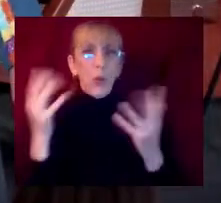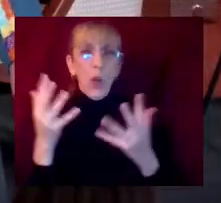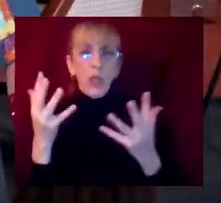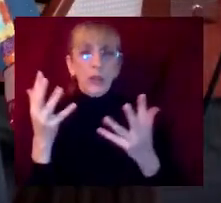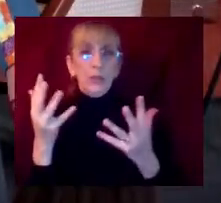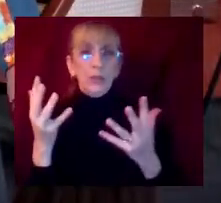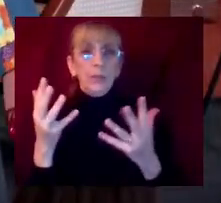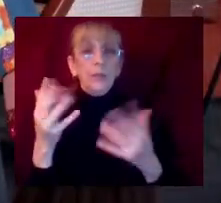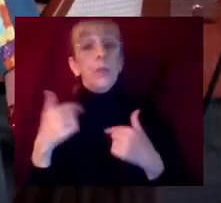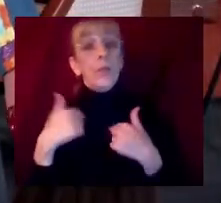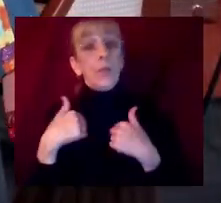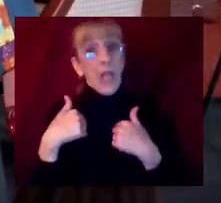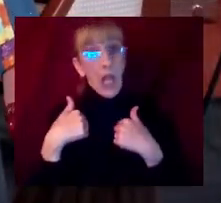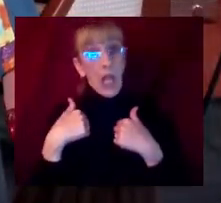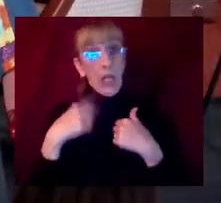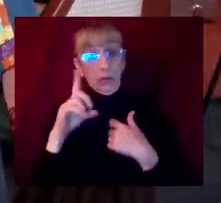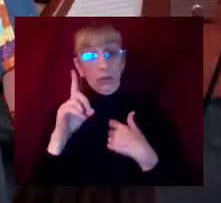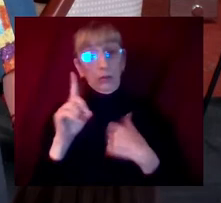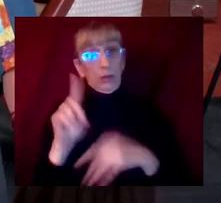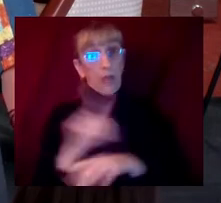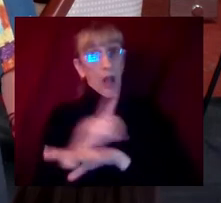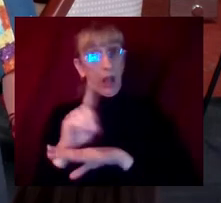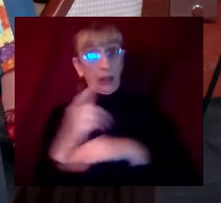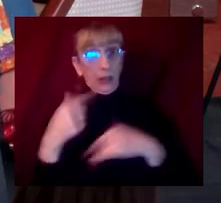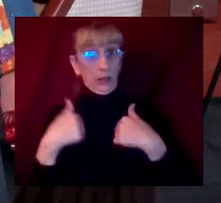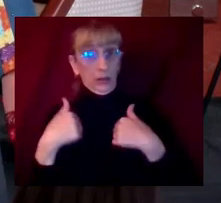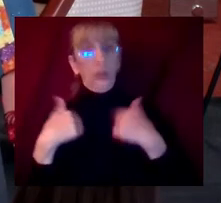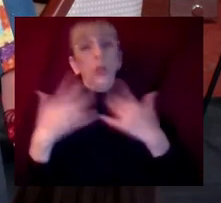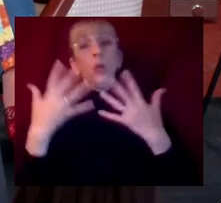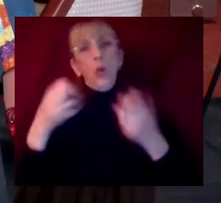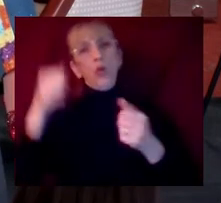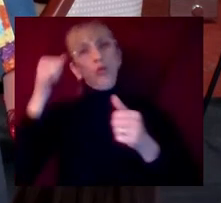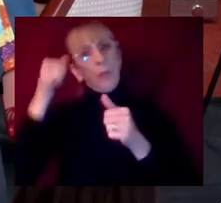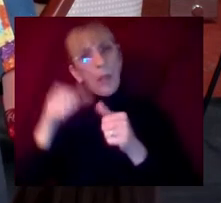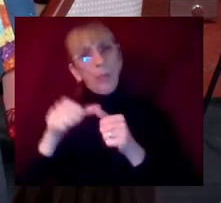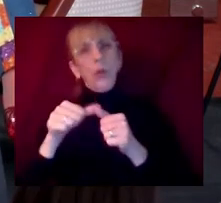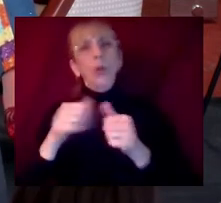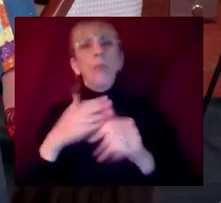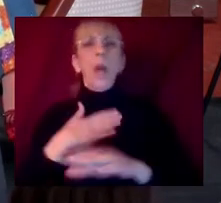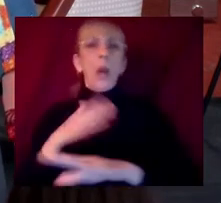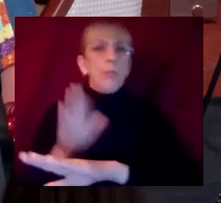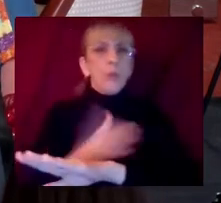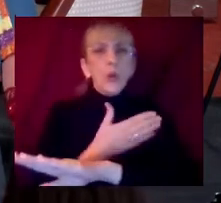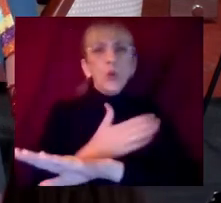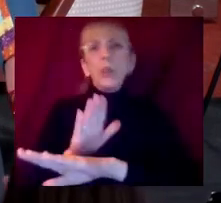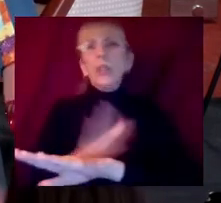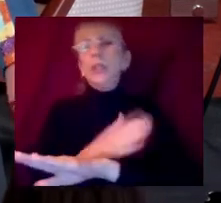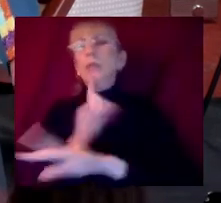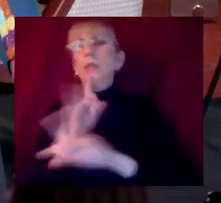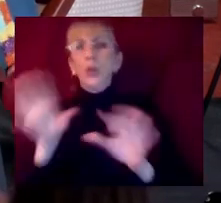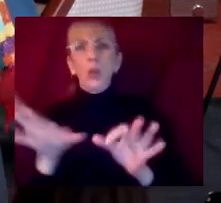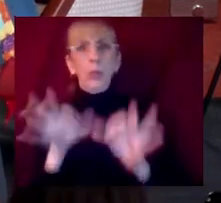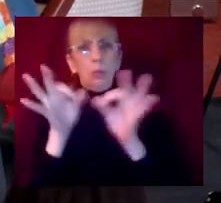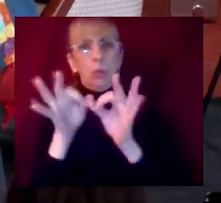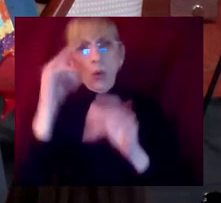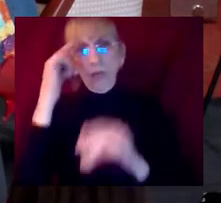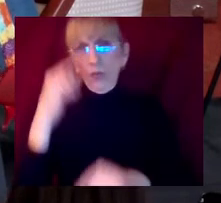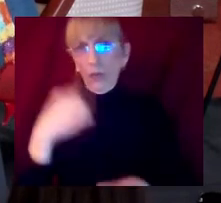to be remembered for all the things that I've done. Of course, my music was always so important to me.